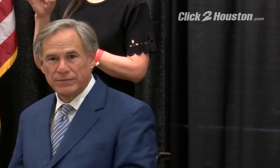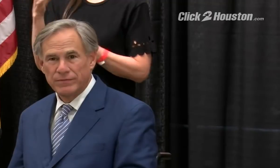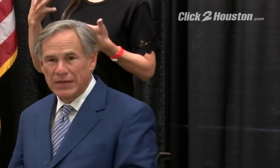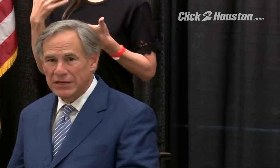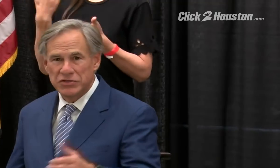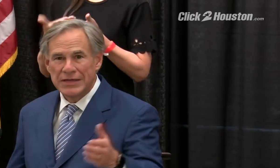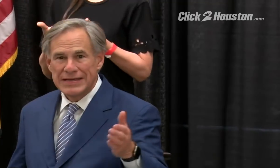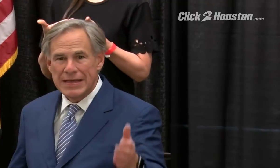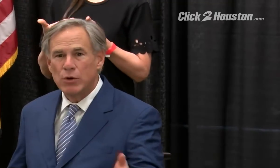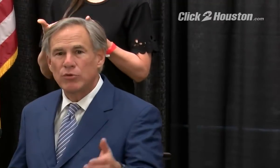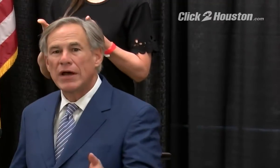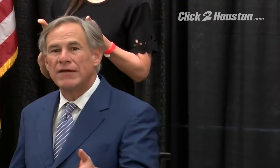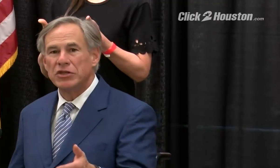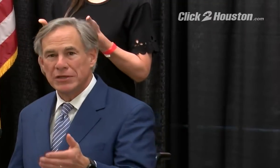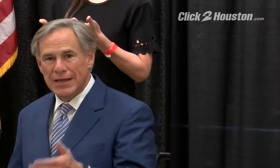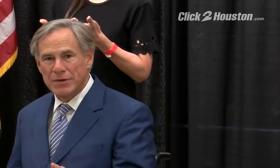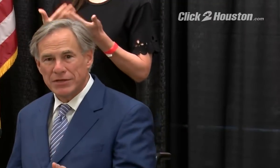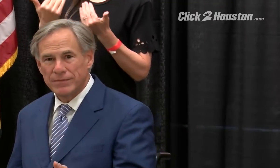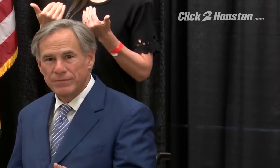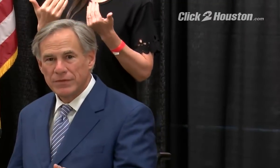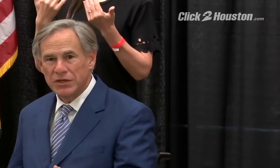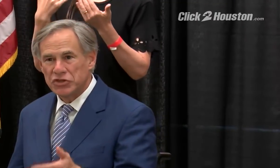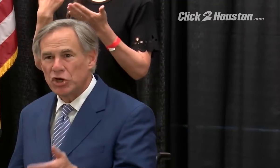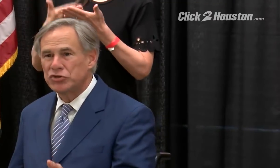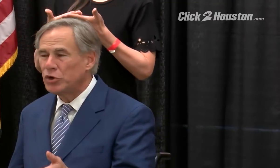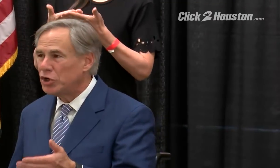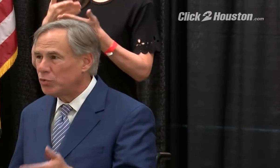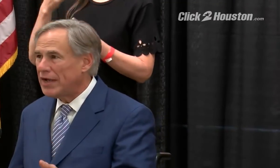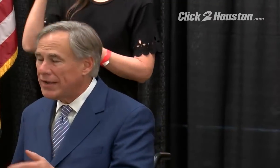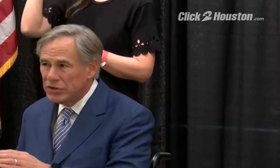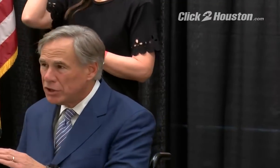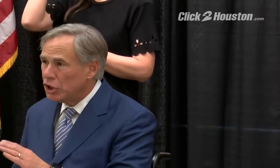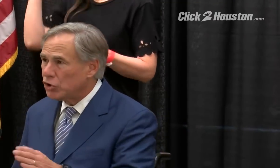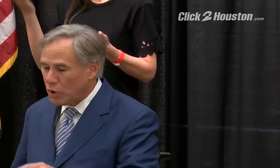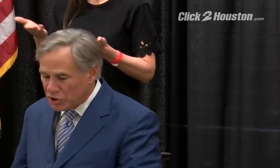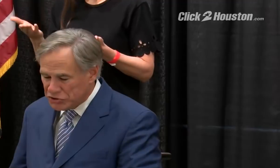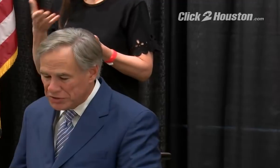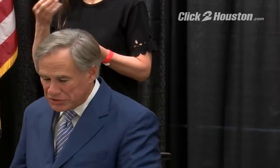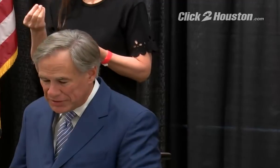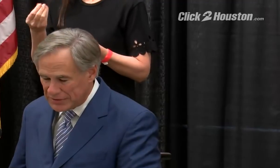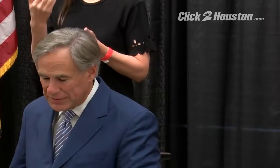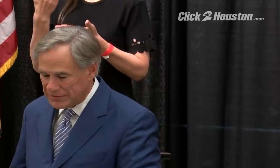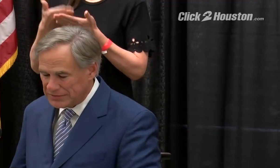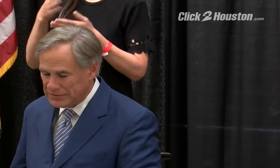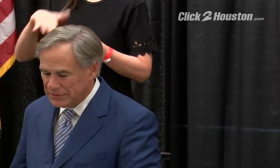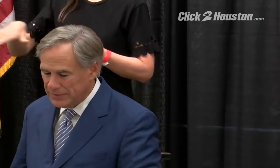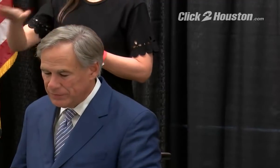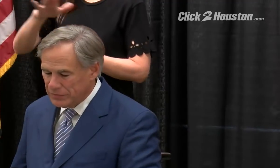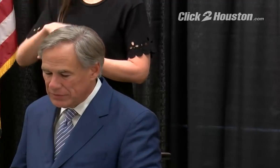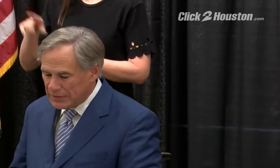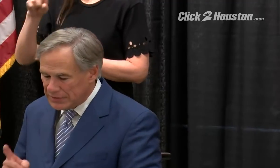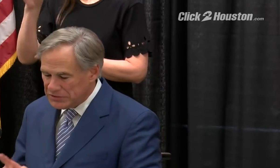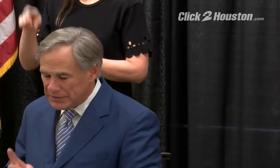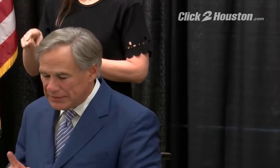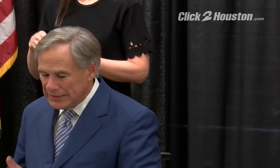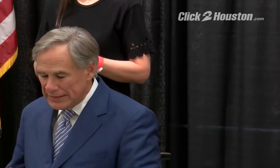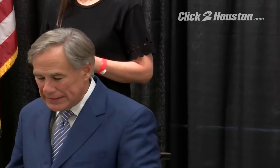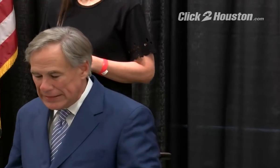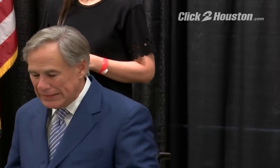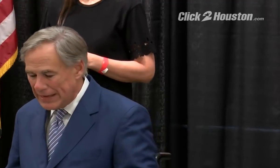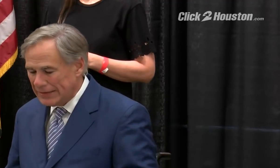arrived. It has now arrived in Lubbock. It's also arrived across the state of Texas. It is